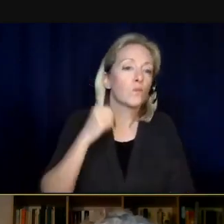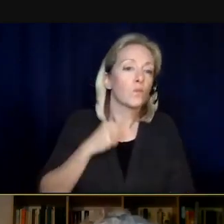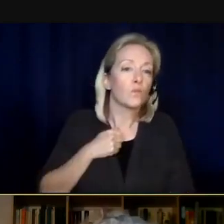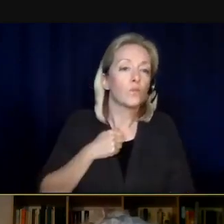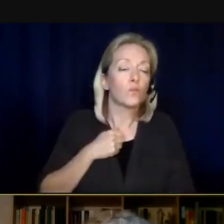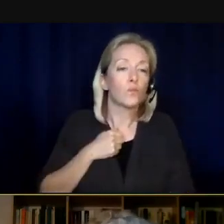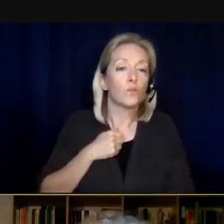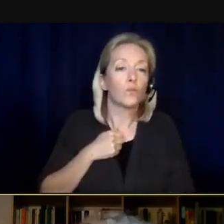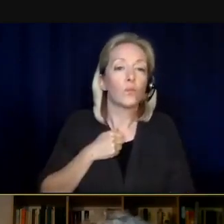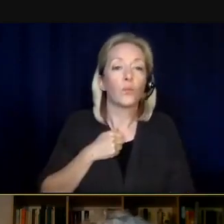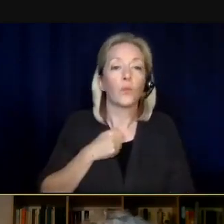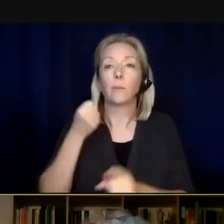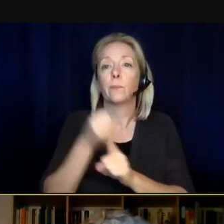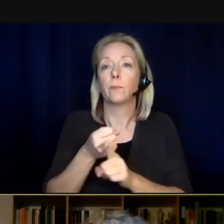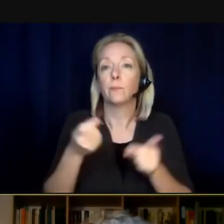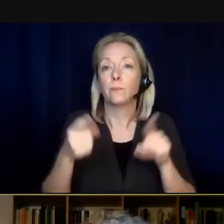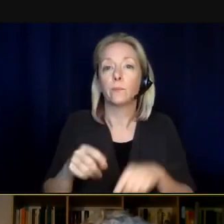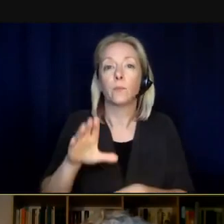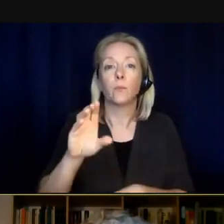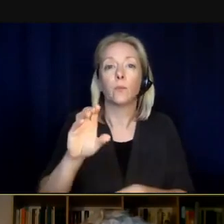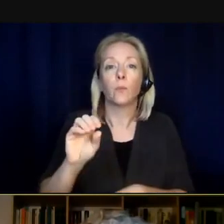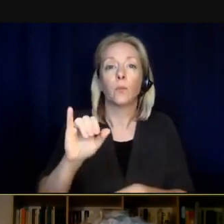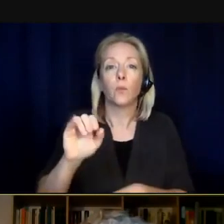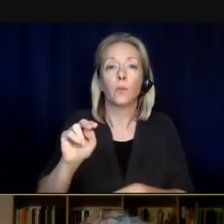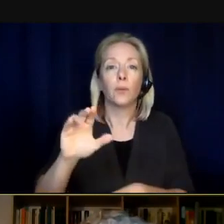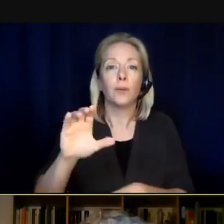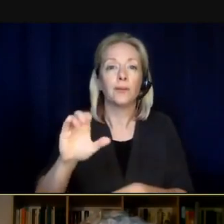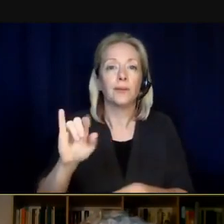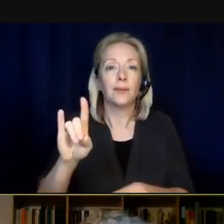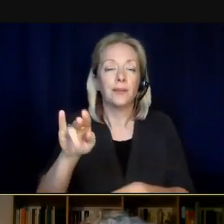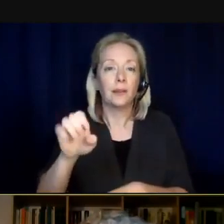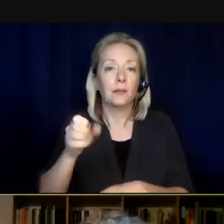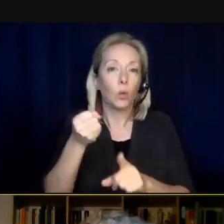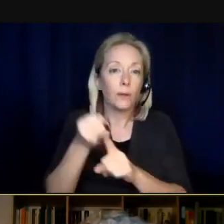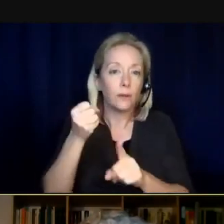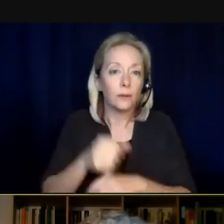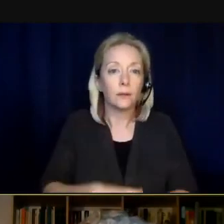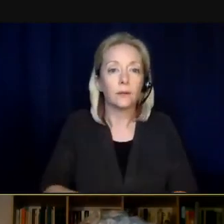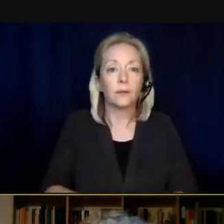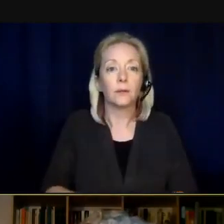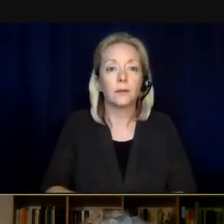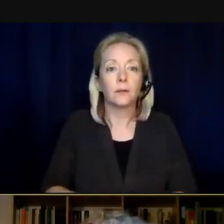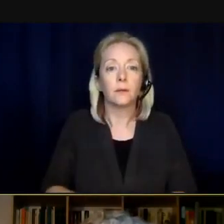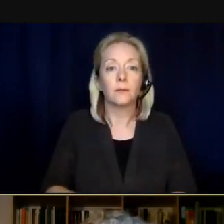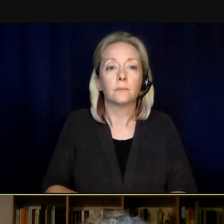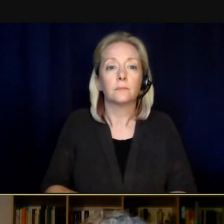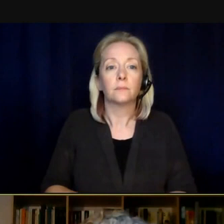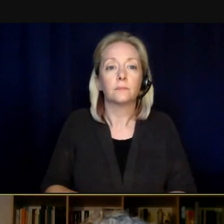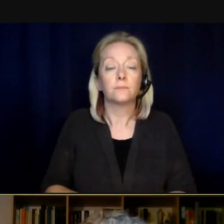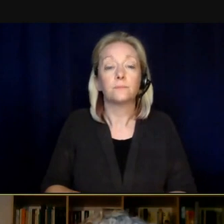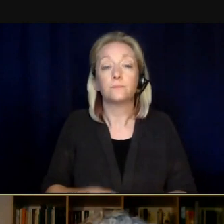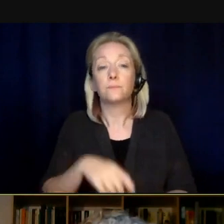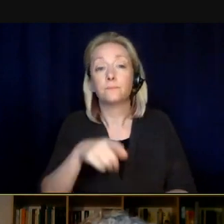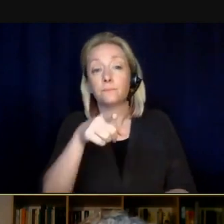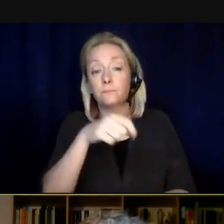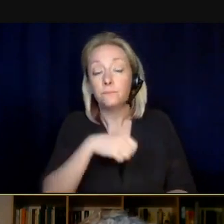about coincidence? Okay. So you will see a main graphic. You will see